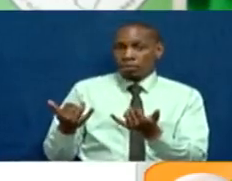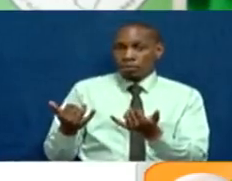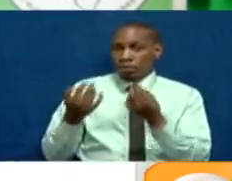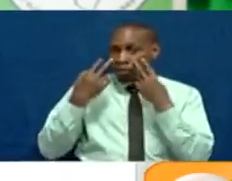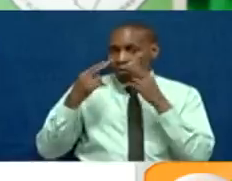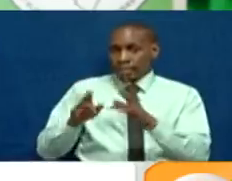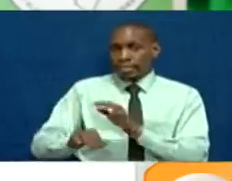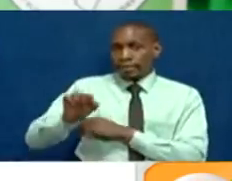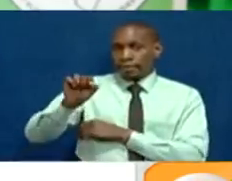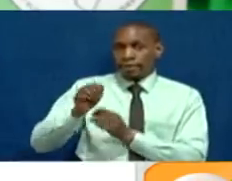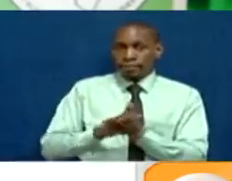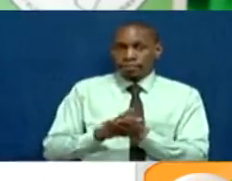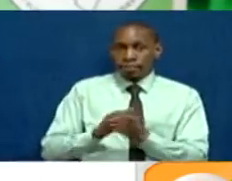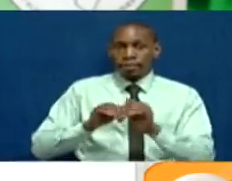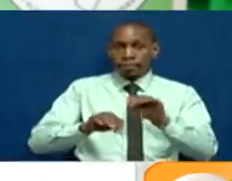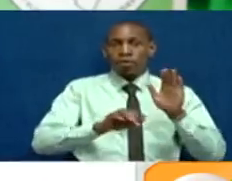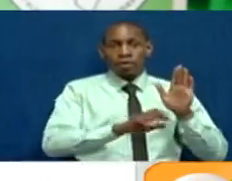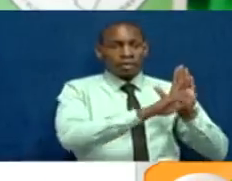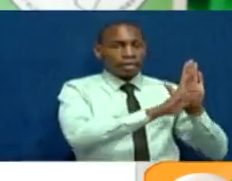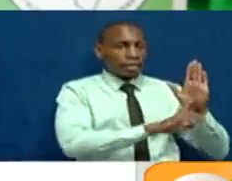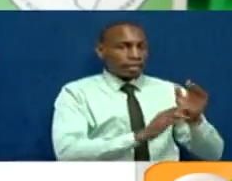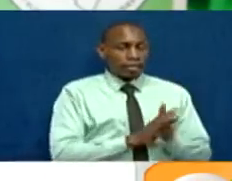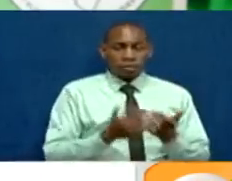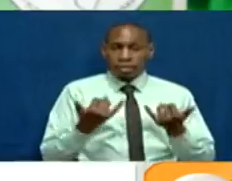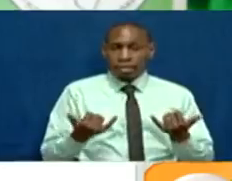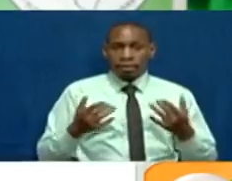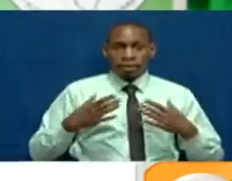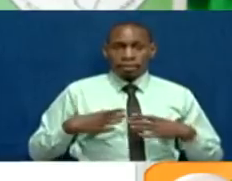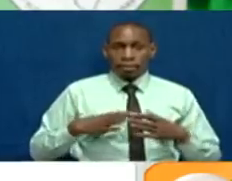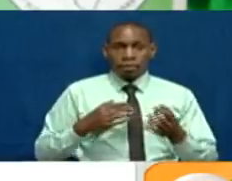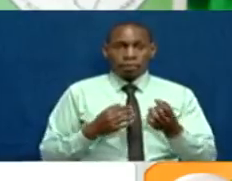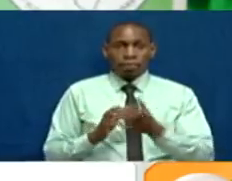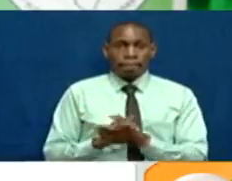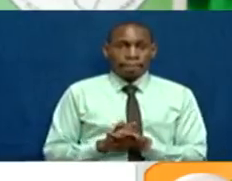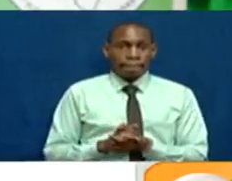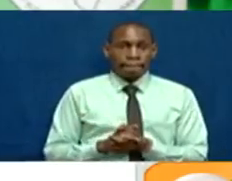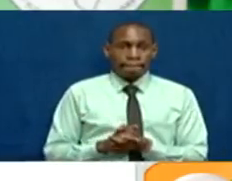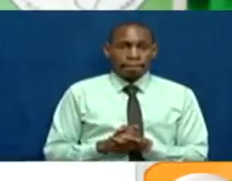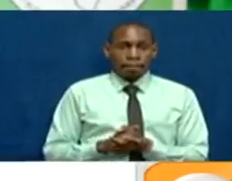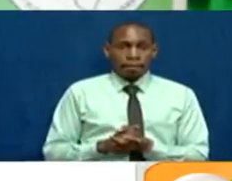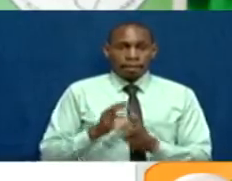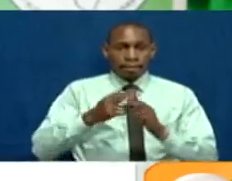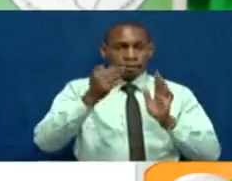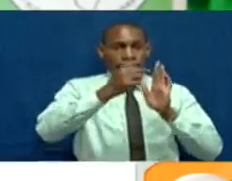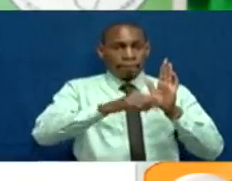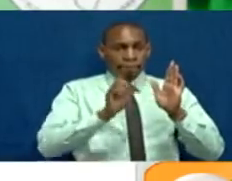found 5 were compliant. So the people appearing on the list,